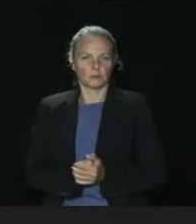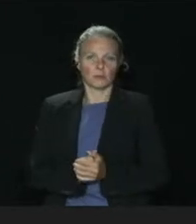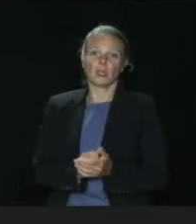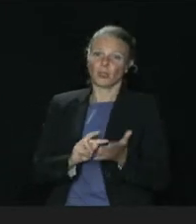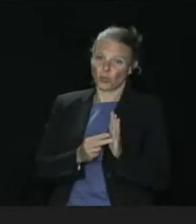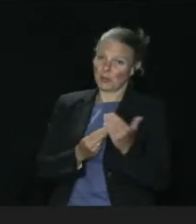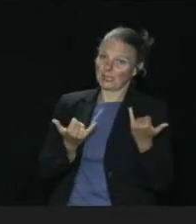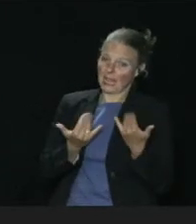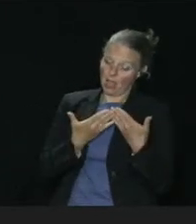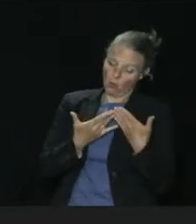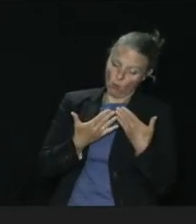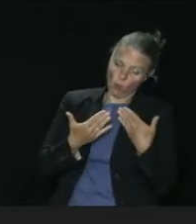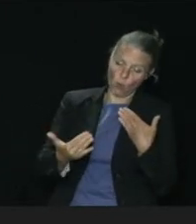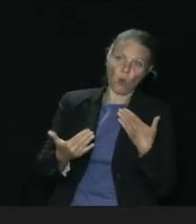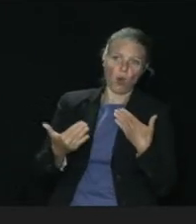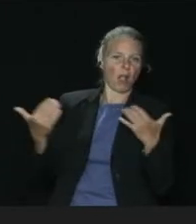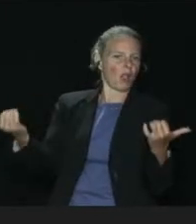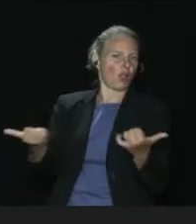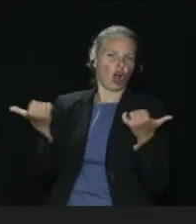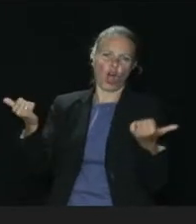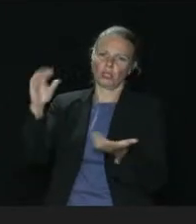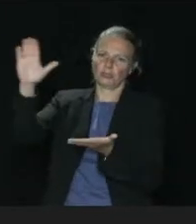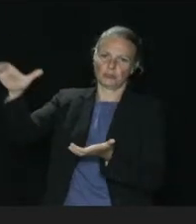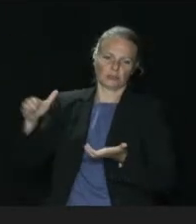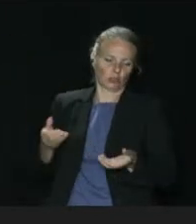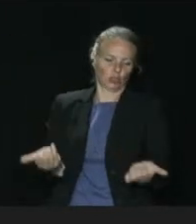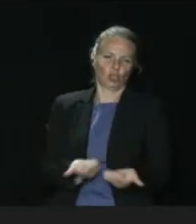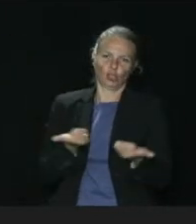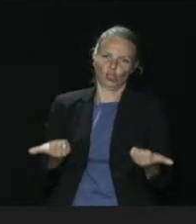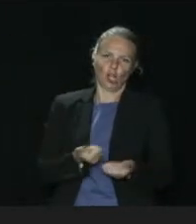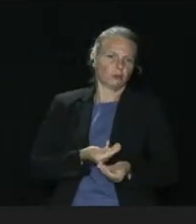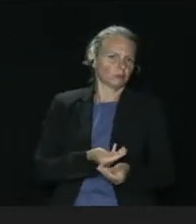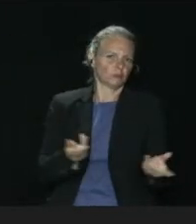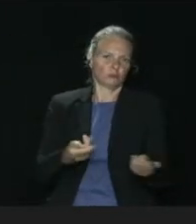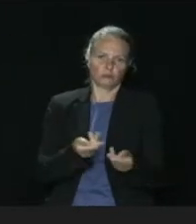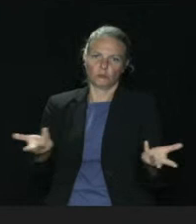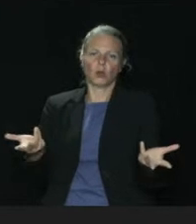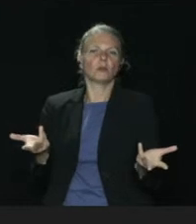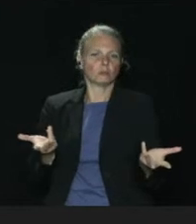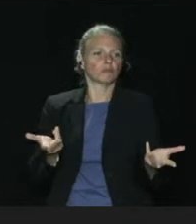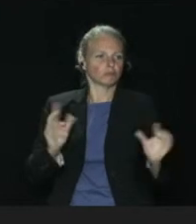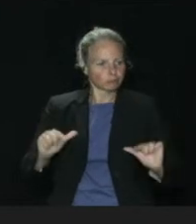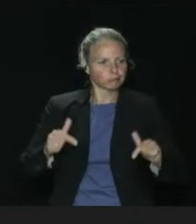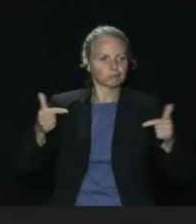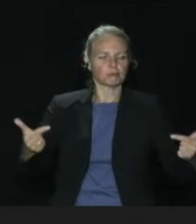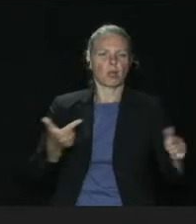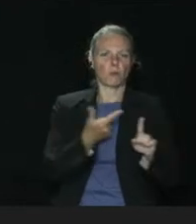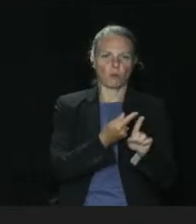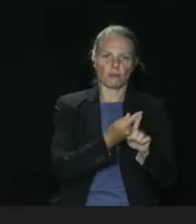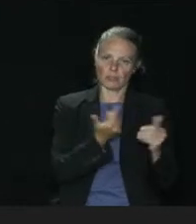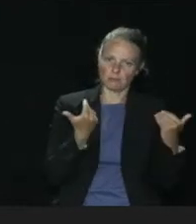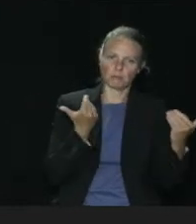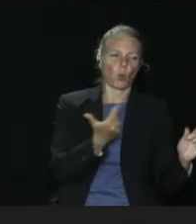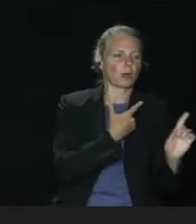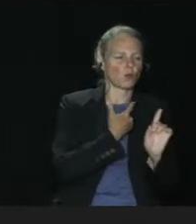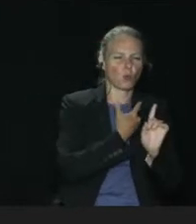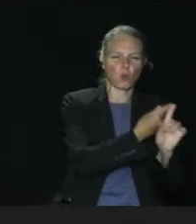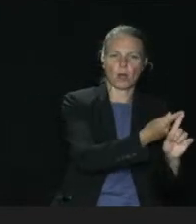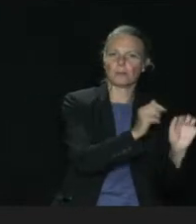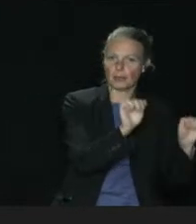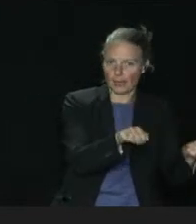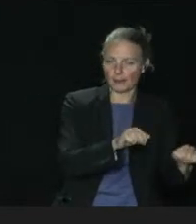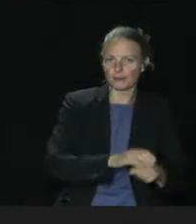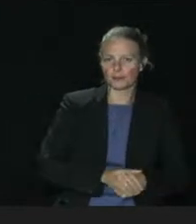a significant supply of mRNA vaccines to support the provinces and their vaccination